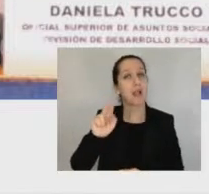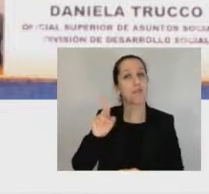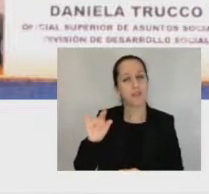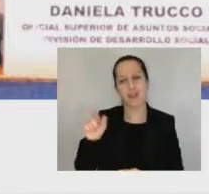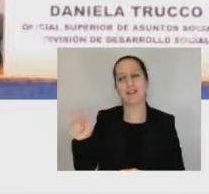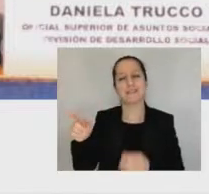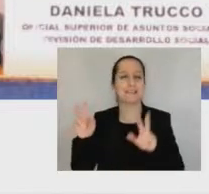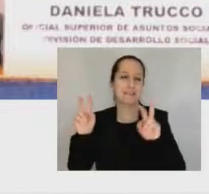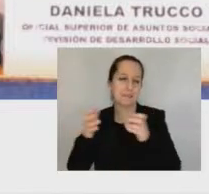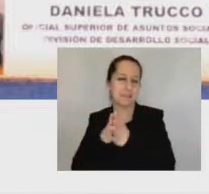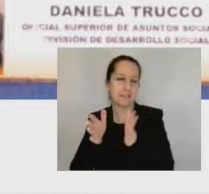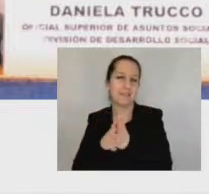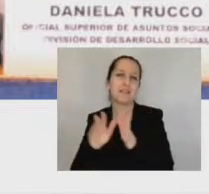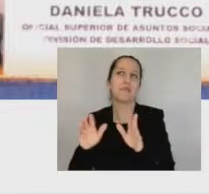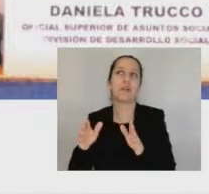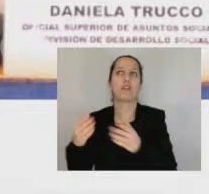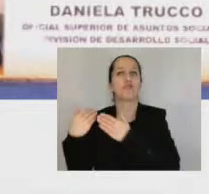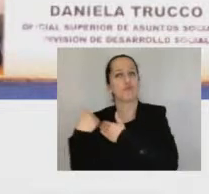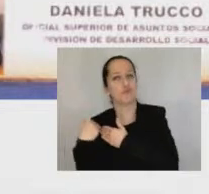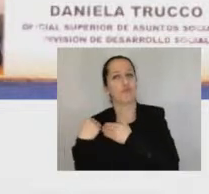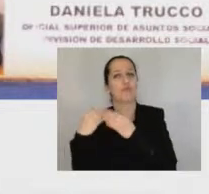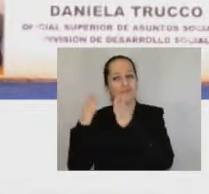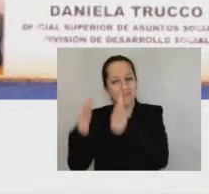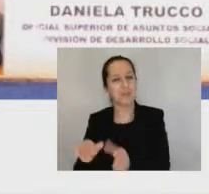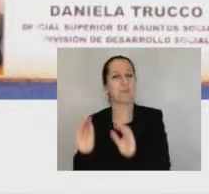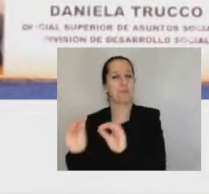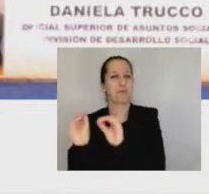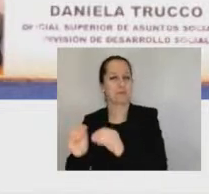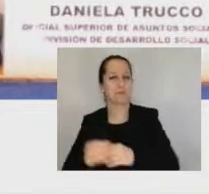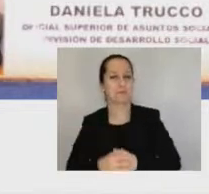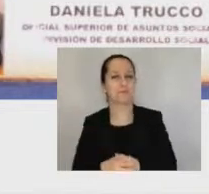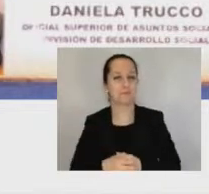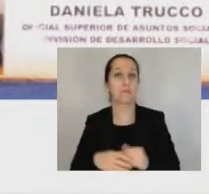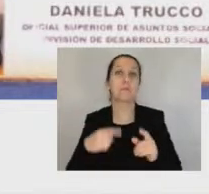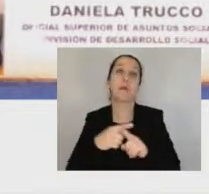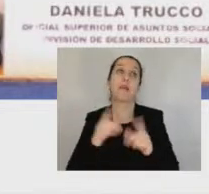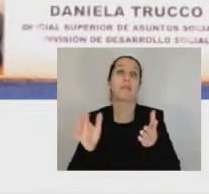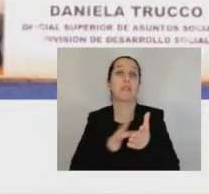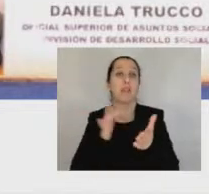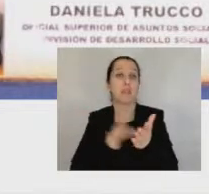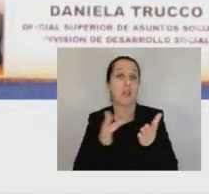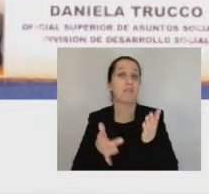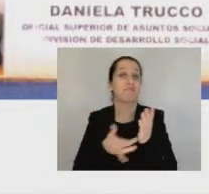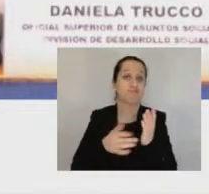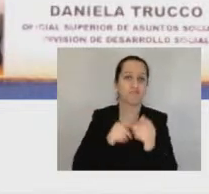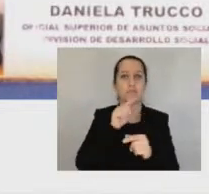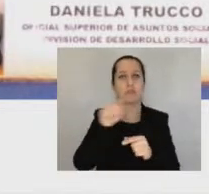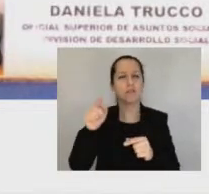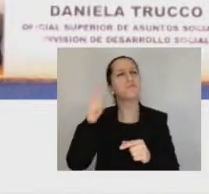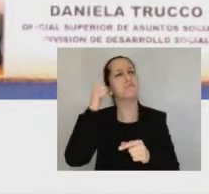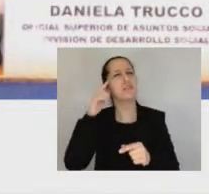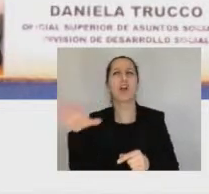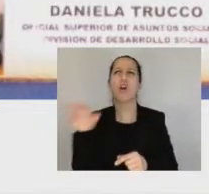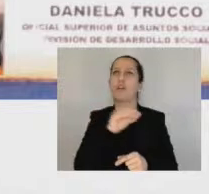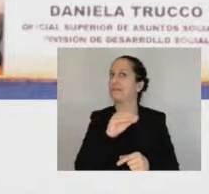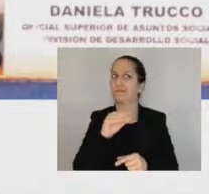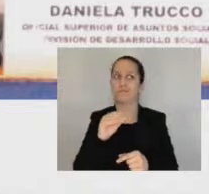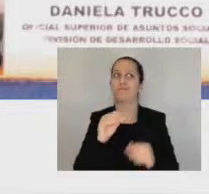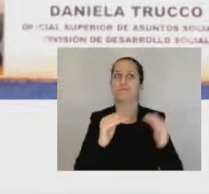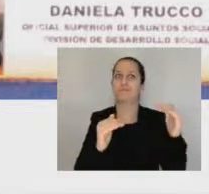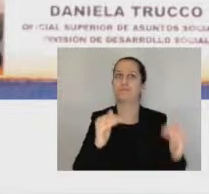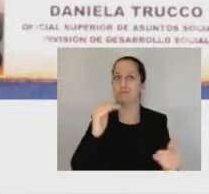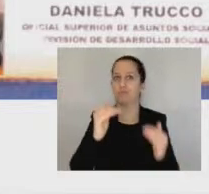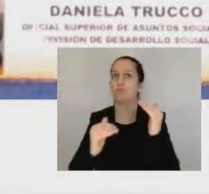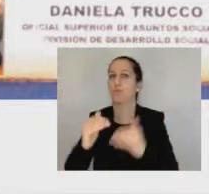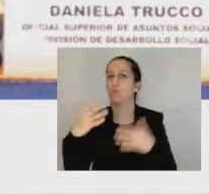It's also important to maximize the use of the digital revolution. We learned as a result of the pandemic that there are a lot